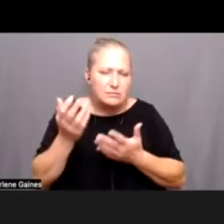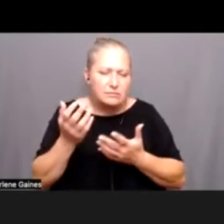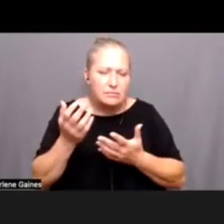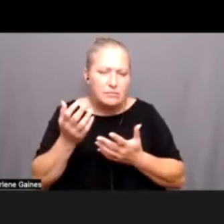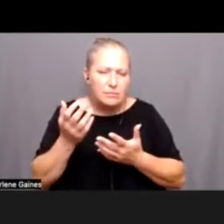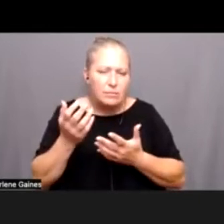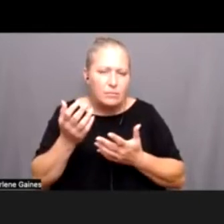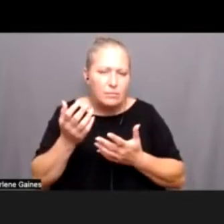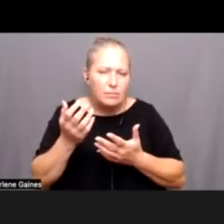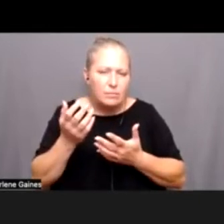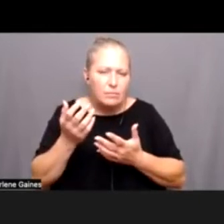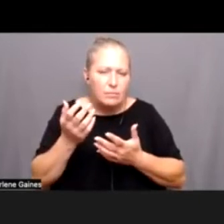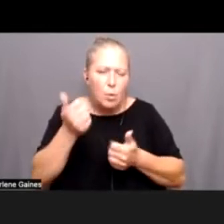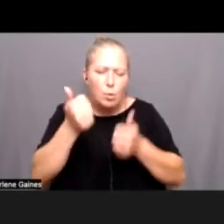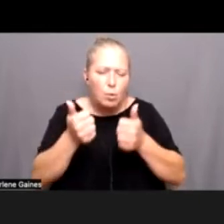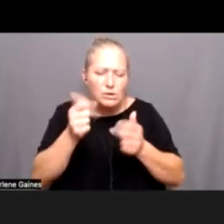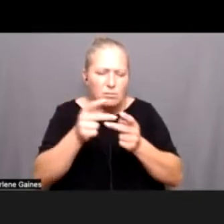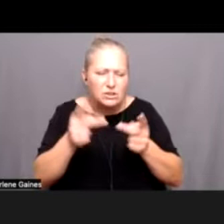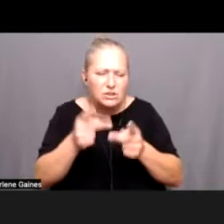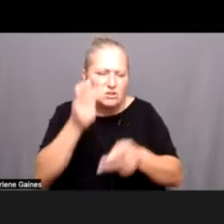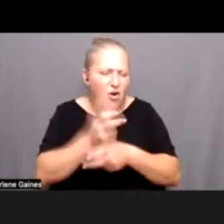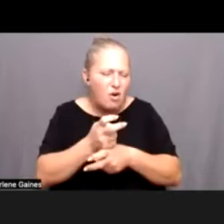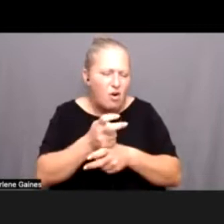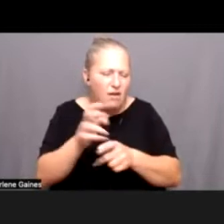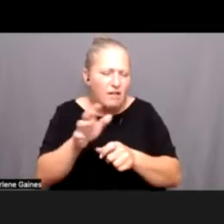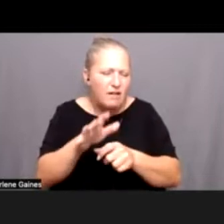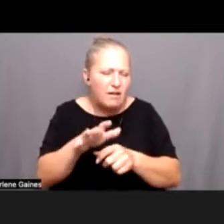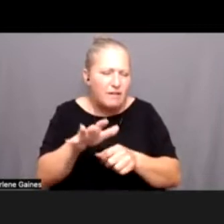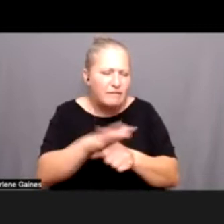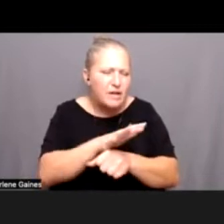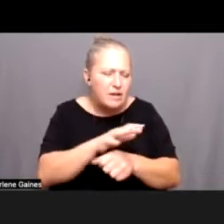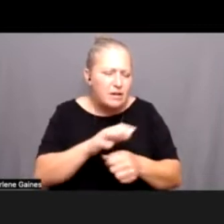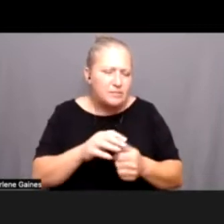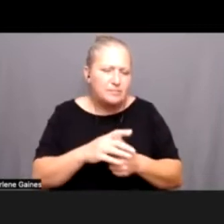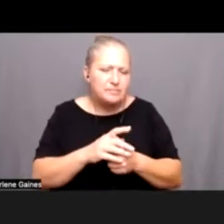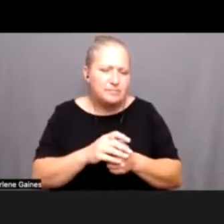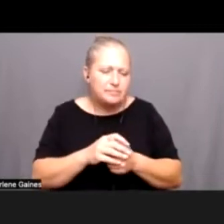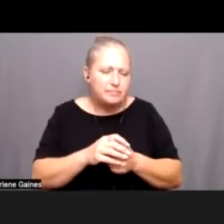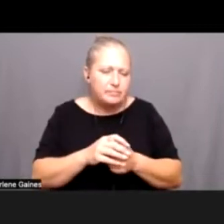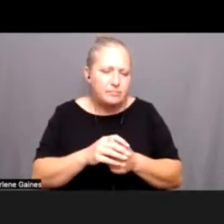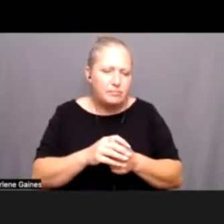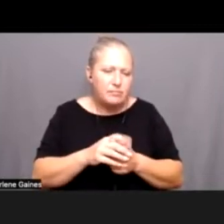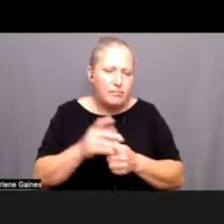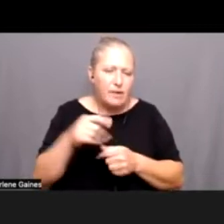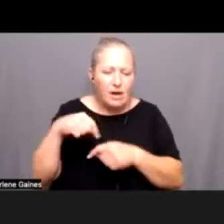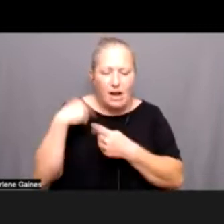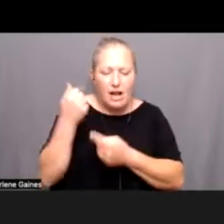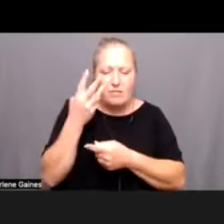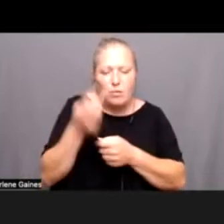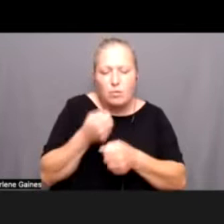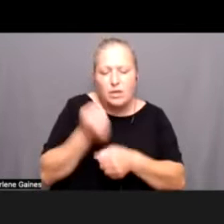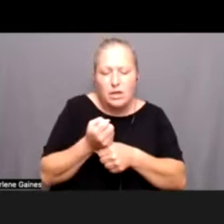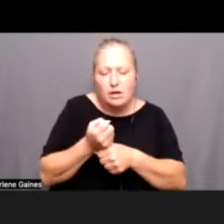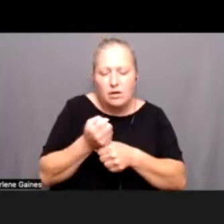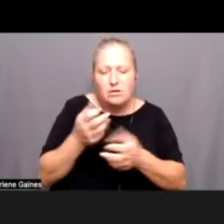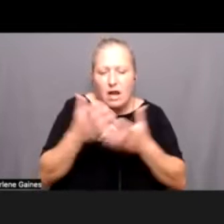of what are those hard to fill positions at this point? Yeah, at this, for the last several years, a